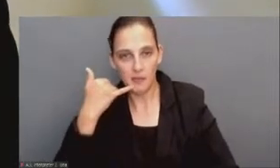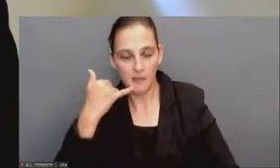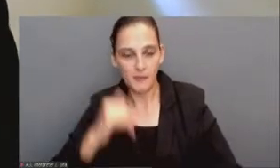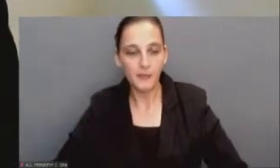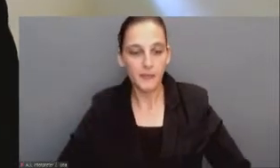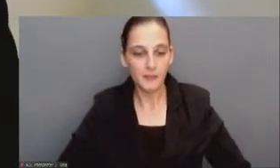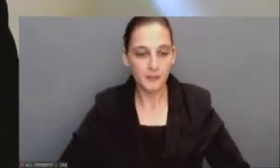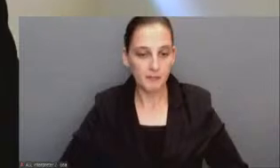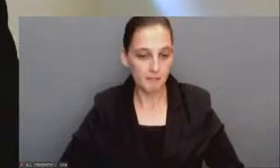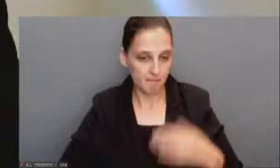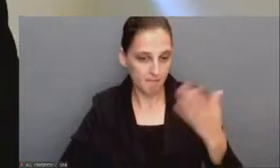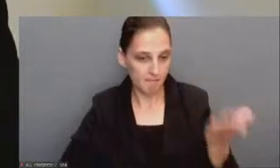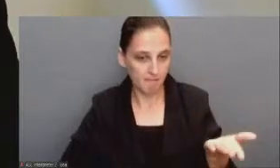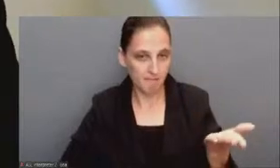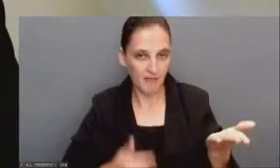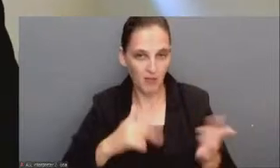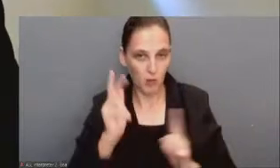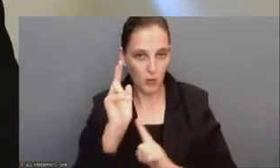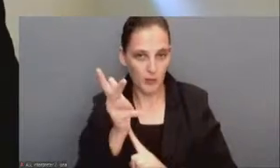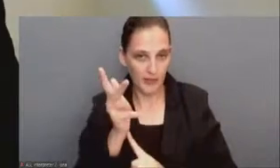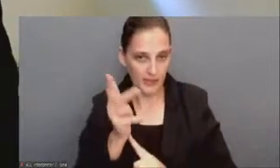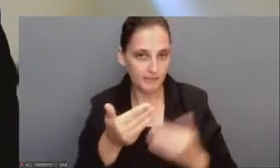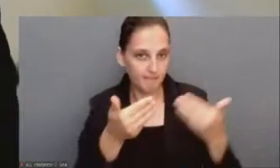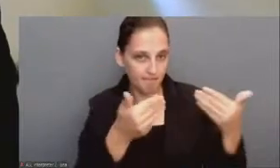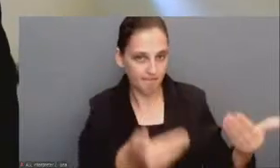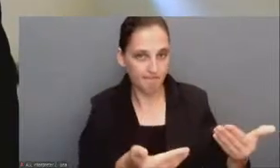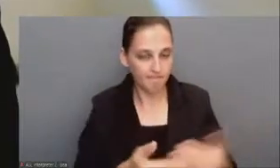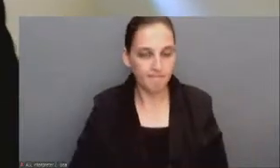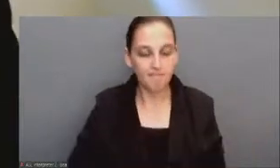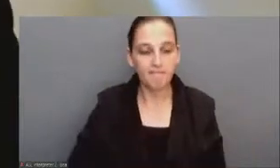Mr. Sieverts, you have 3 minutes, and please proceed.